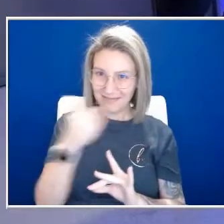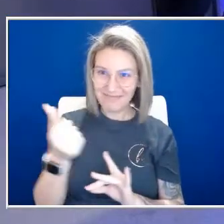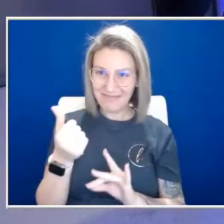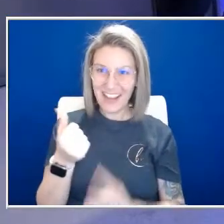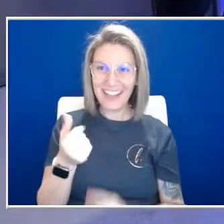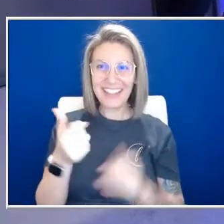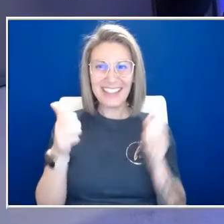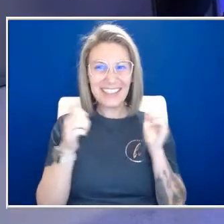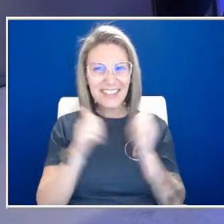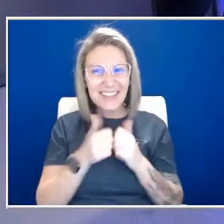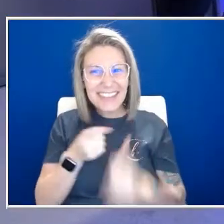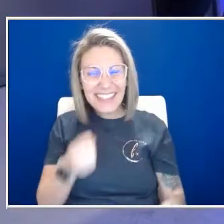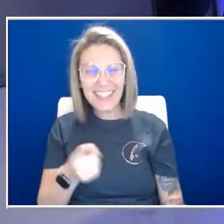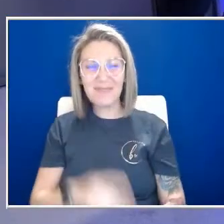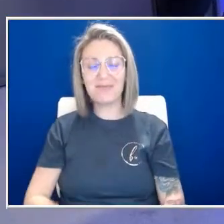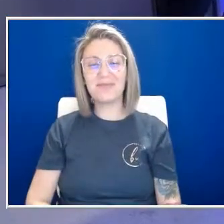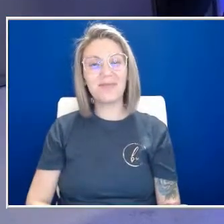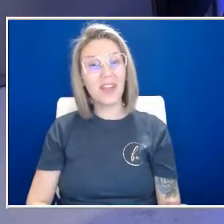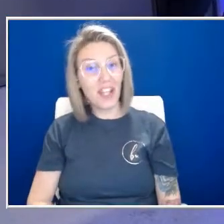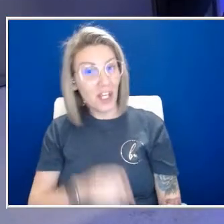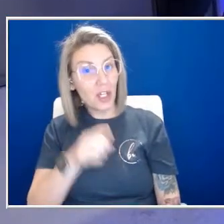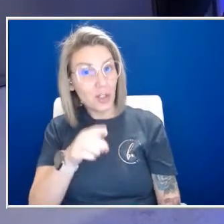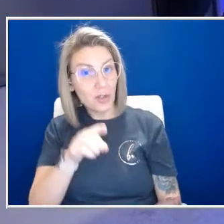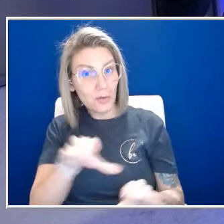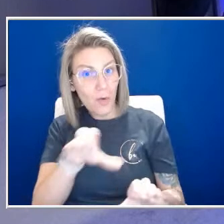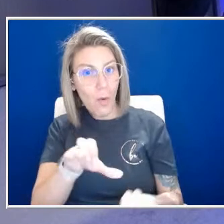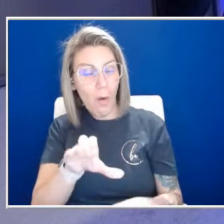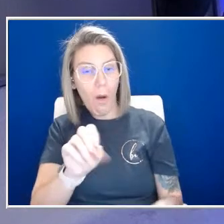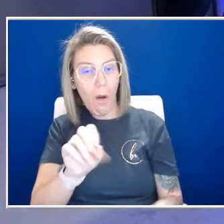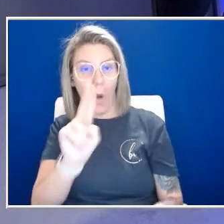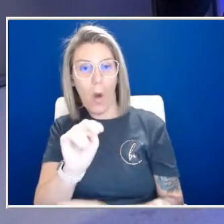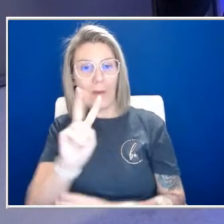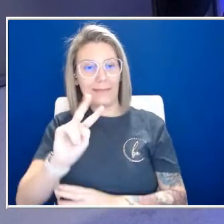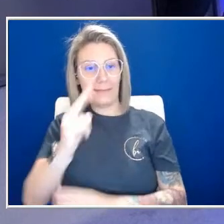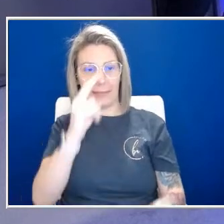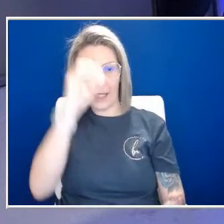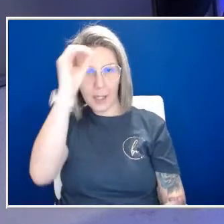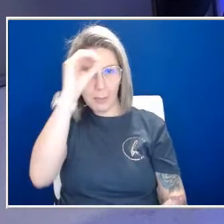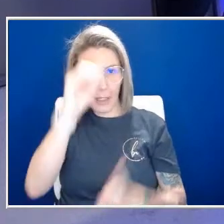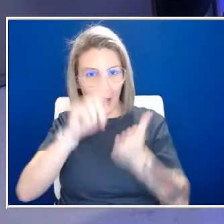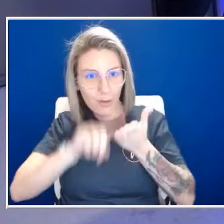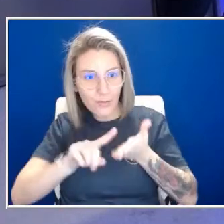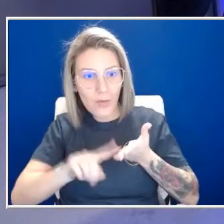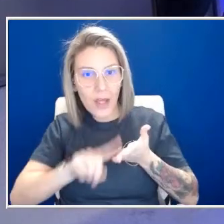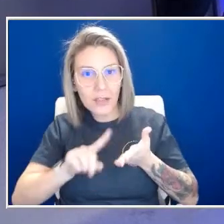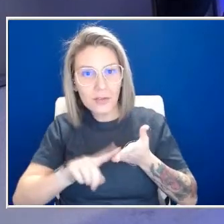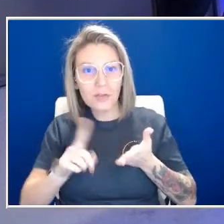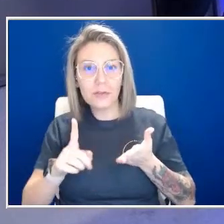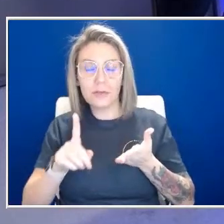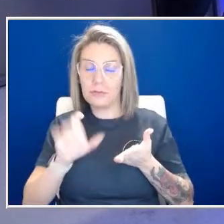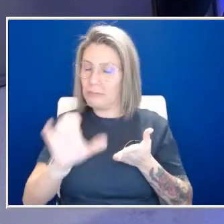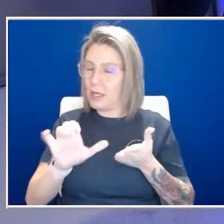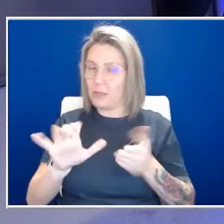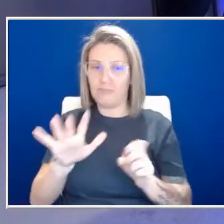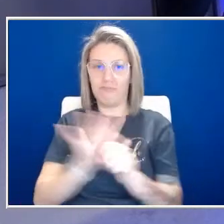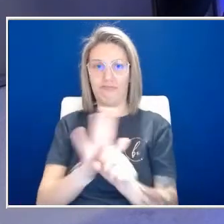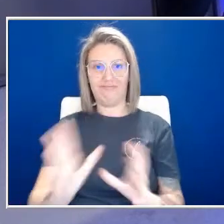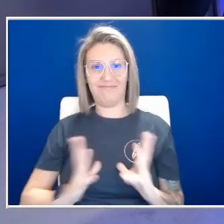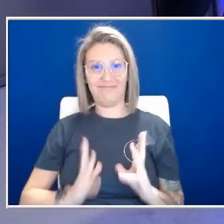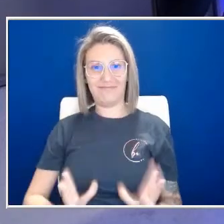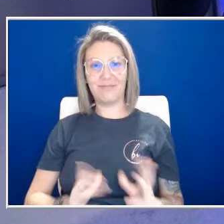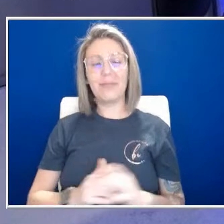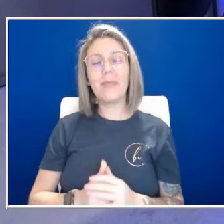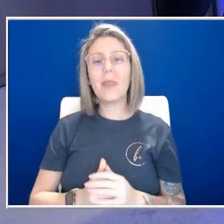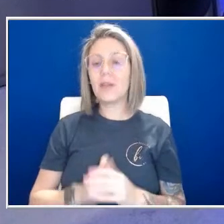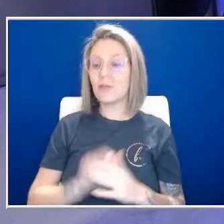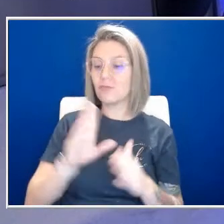did you get it? You did kind of your own second opinion research by asking around, and that is completely okay. Yeah. So you come here, but I want to go